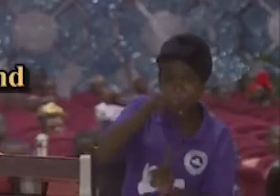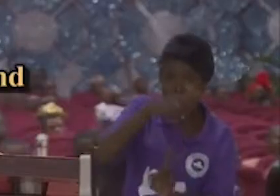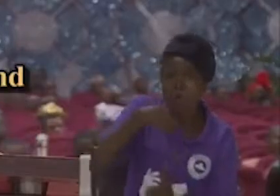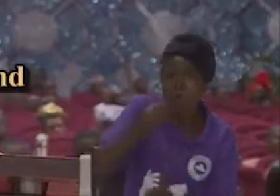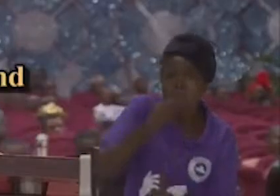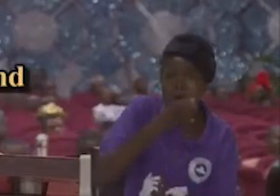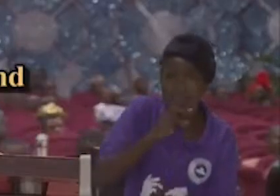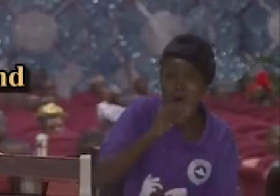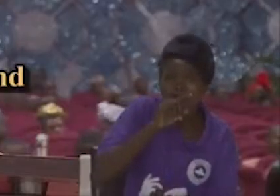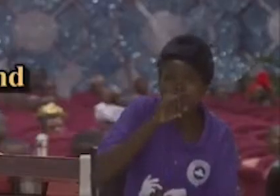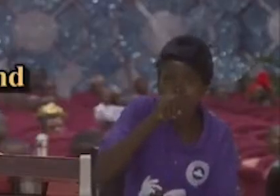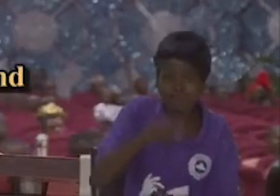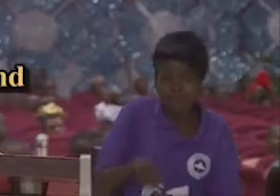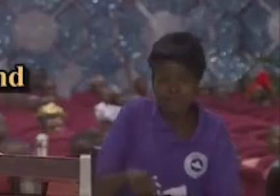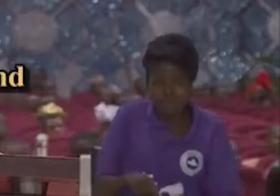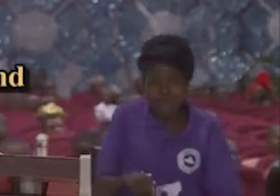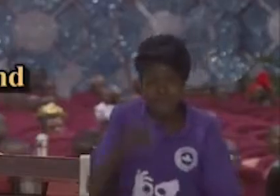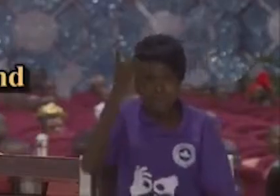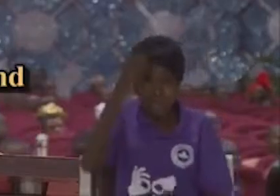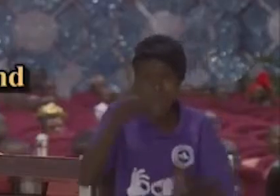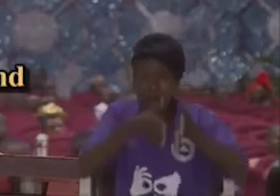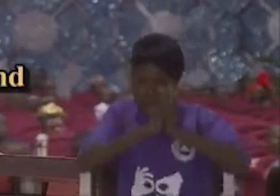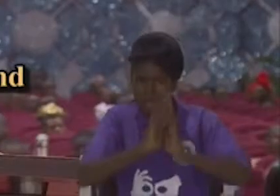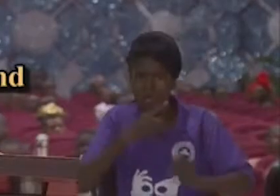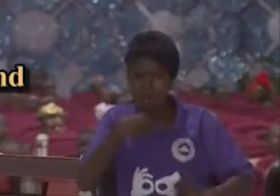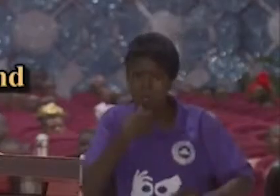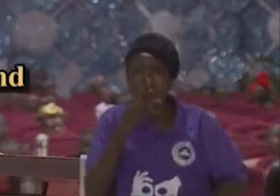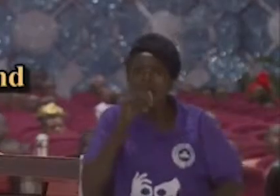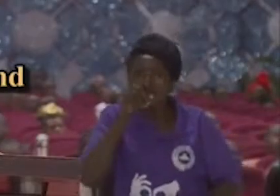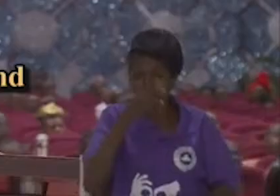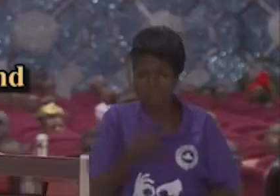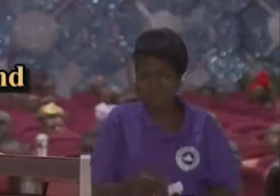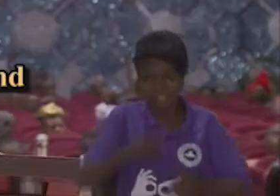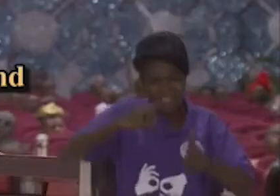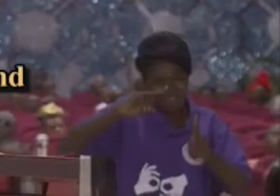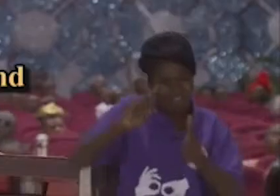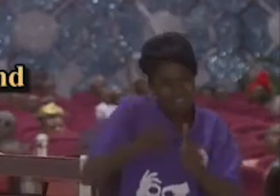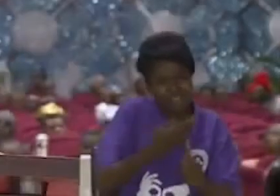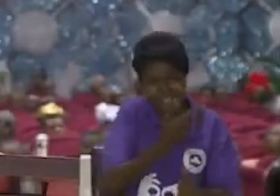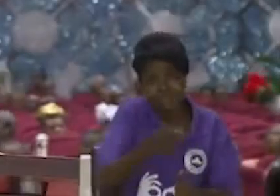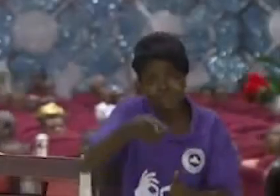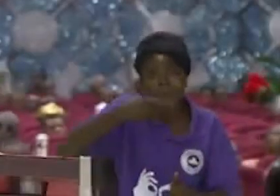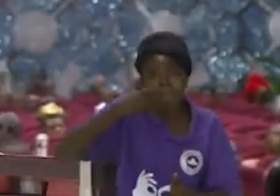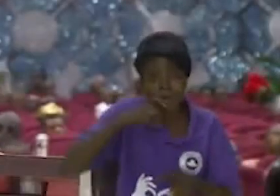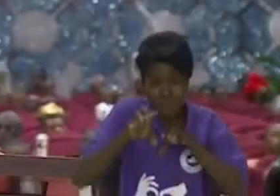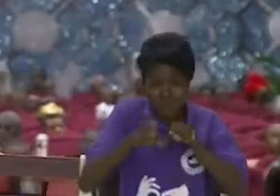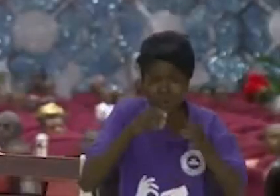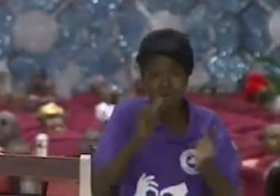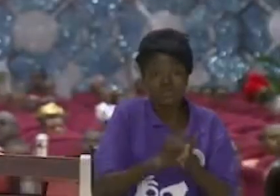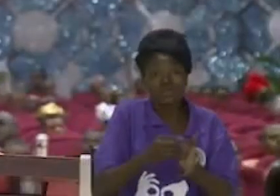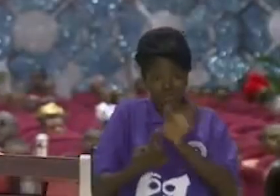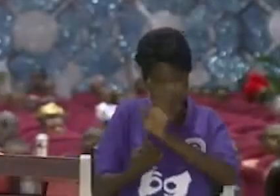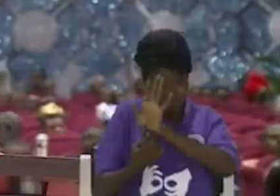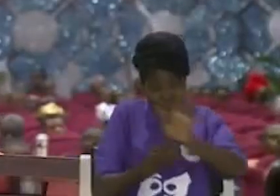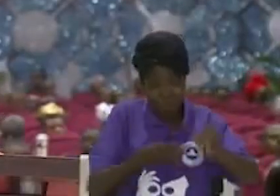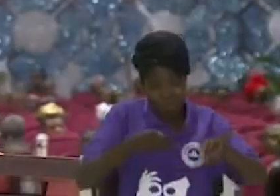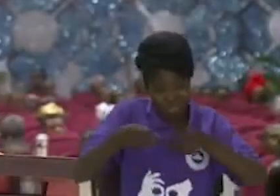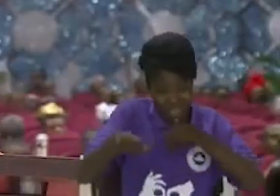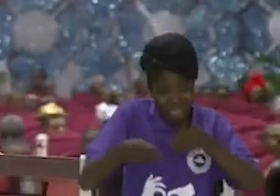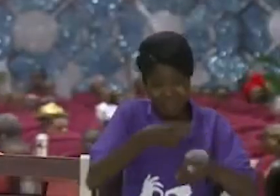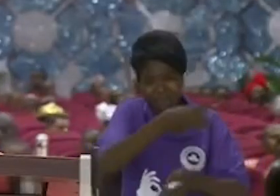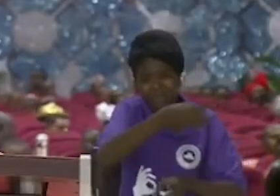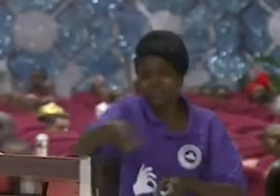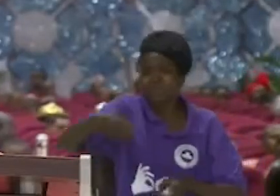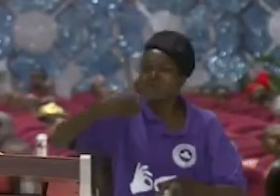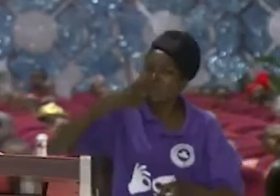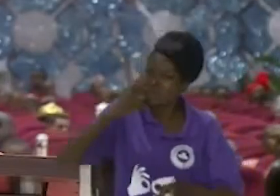are you? Who are you? Beloved brethren, the first thing we must do for us to exercise dominion is for us to